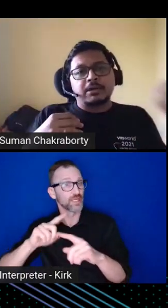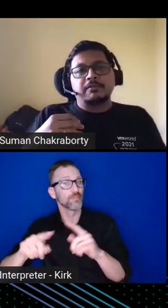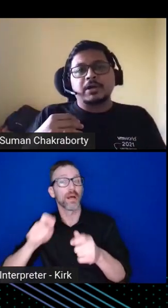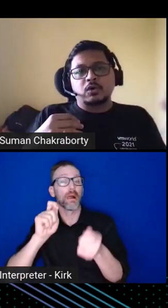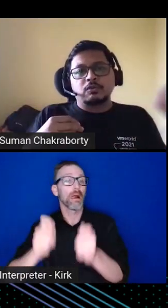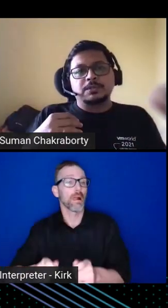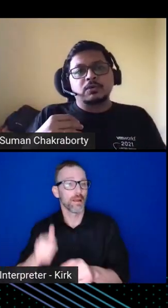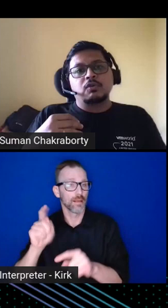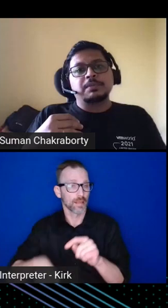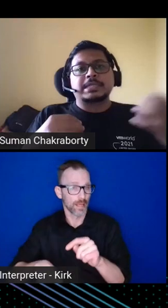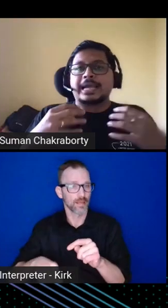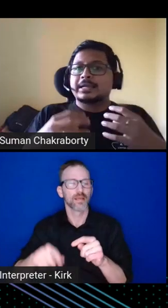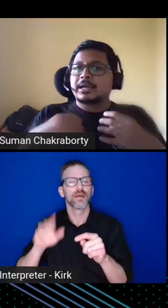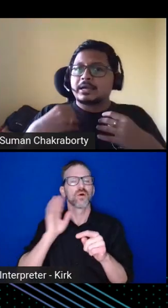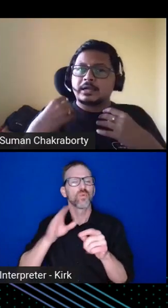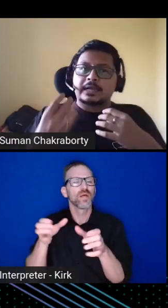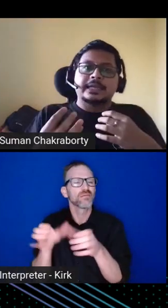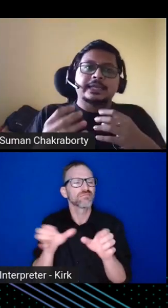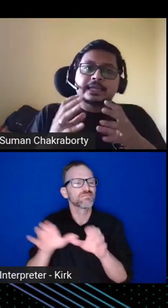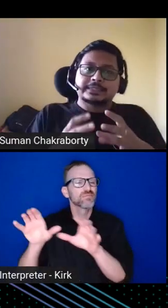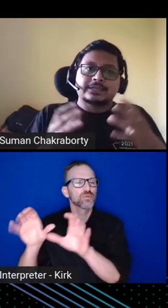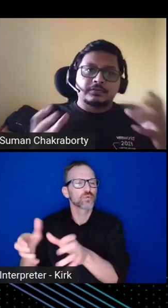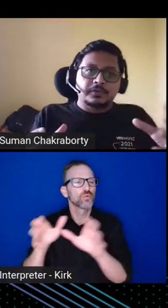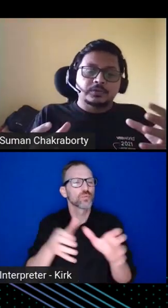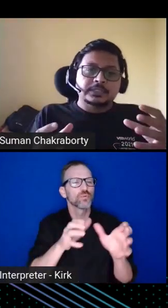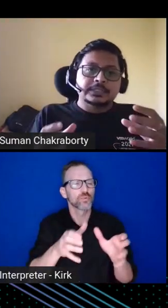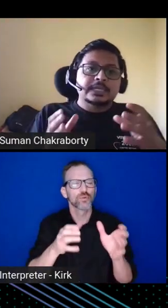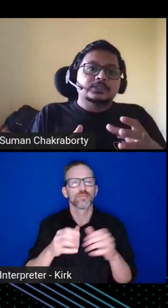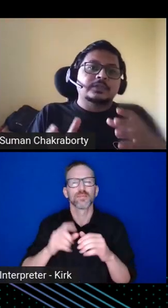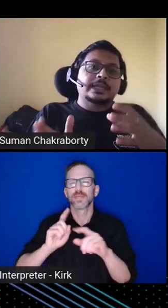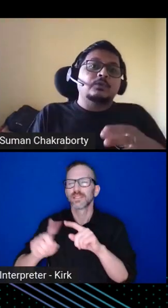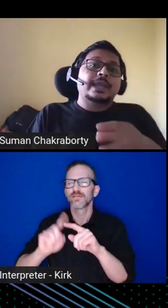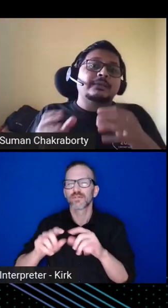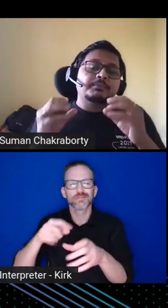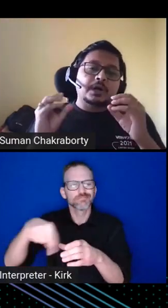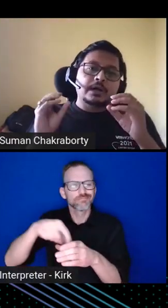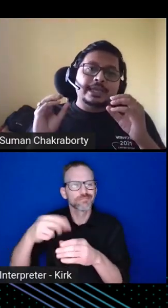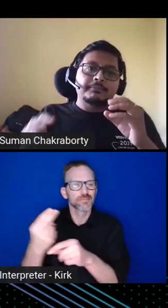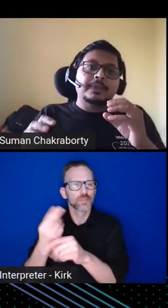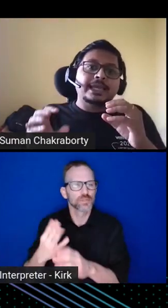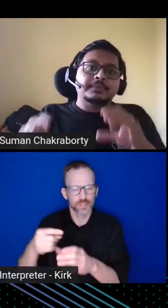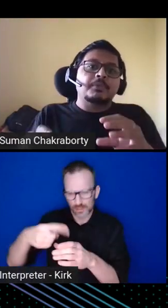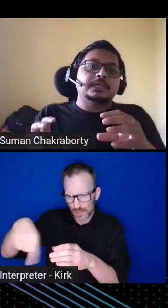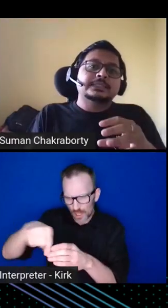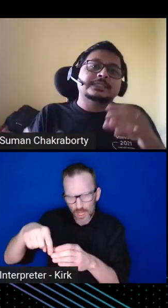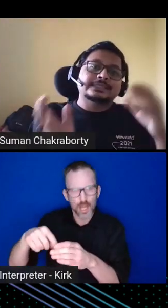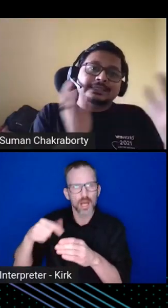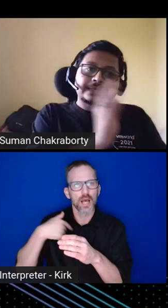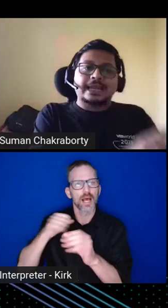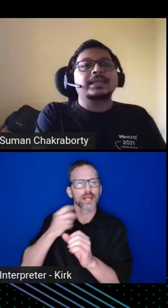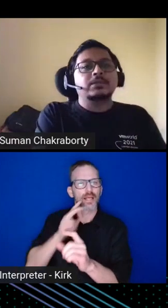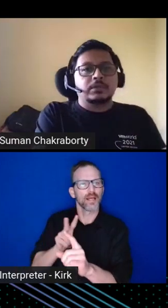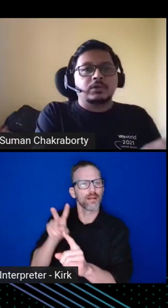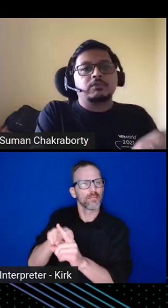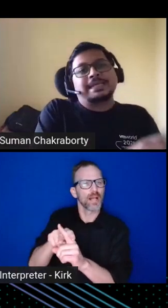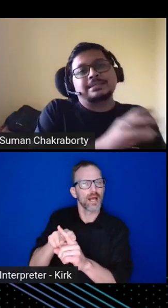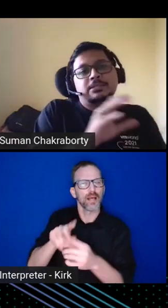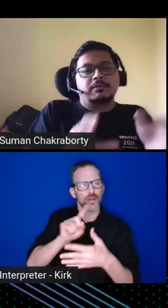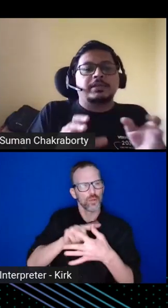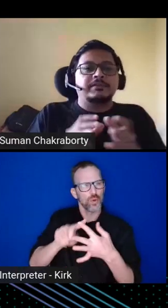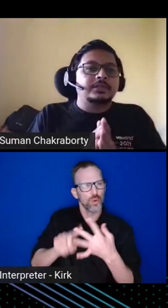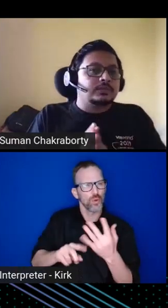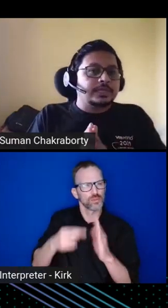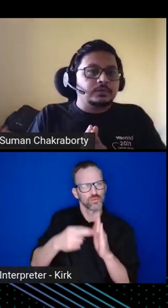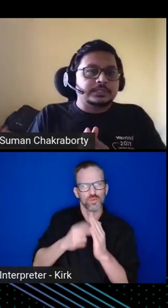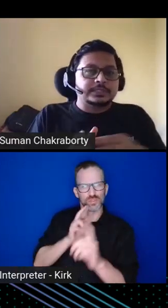again part of a group. So group is again containing a set of users, so that you can imply the policies directly to the group